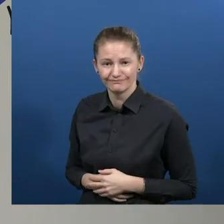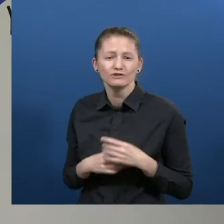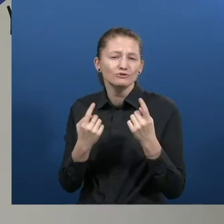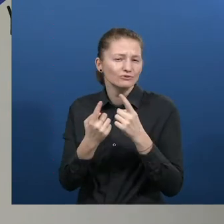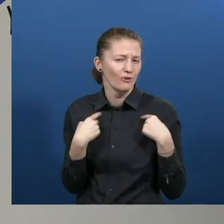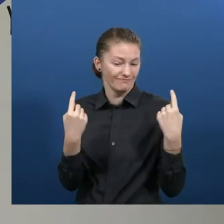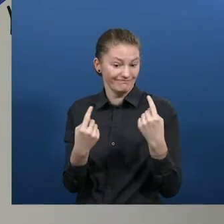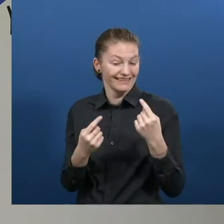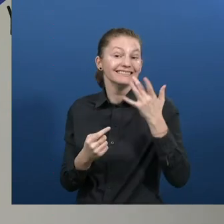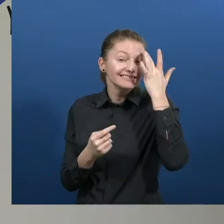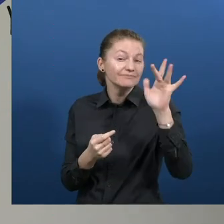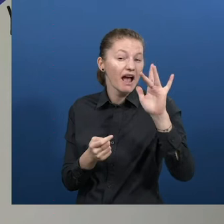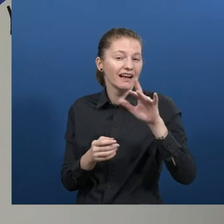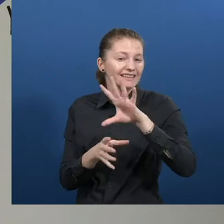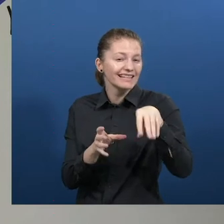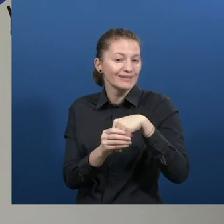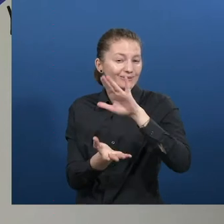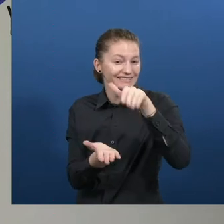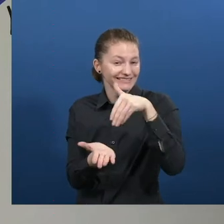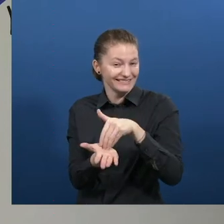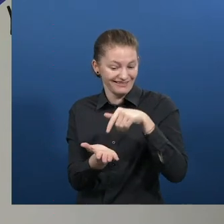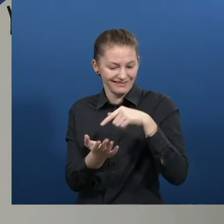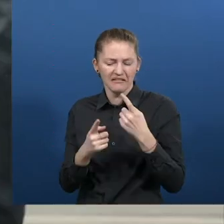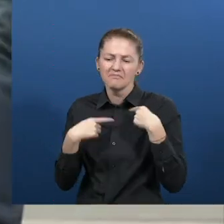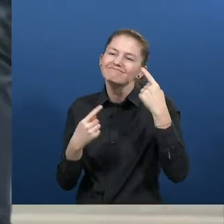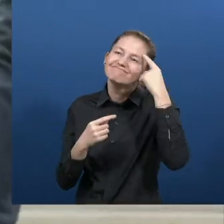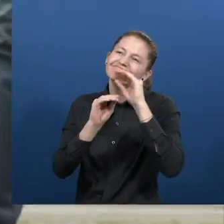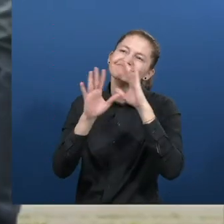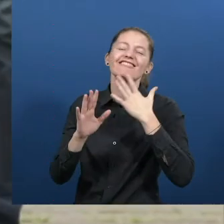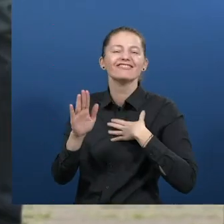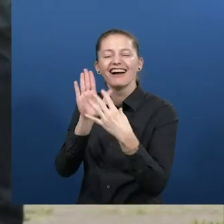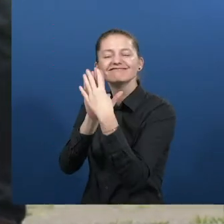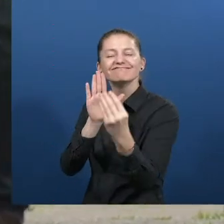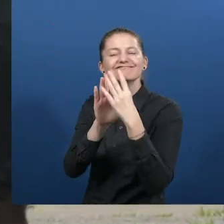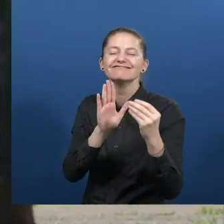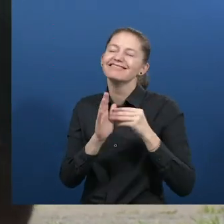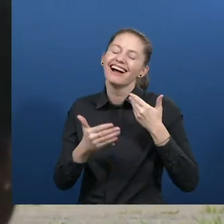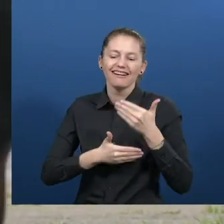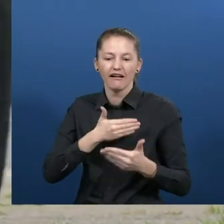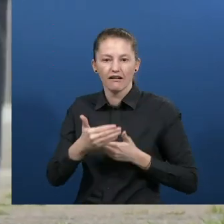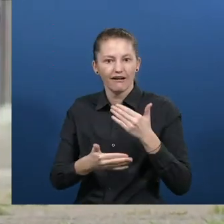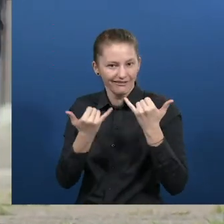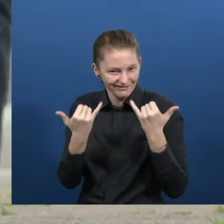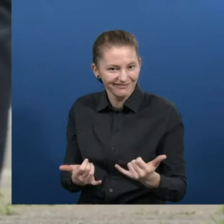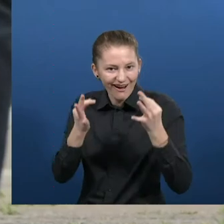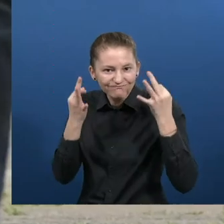which we'd like to replicate, will now be a reality.